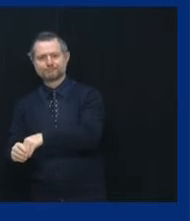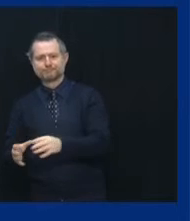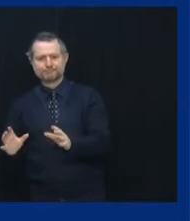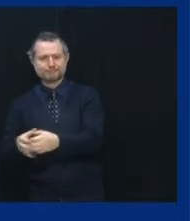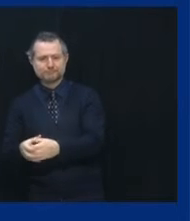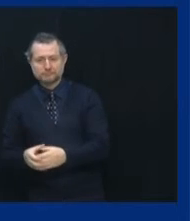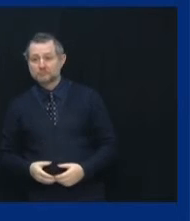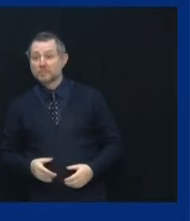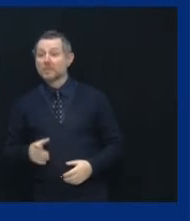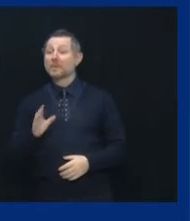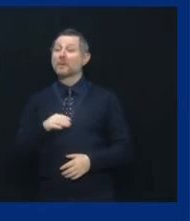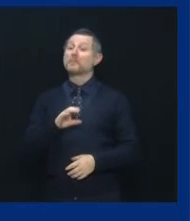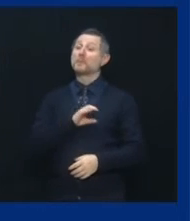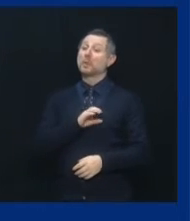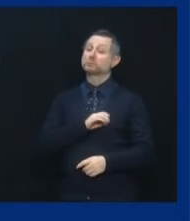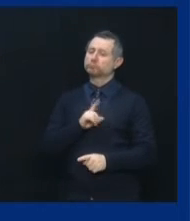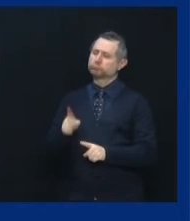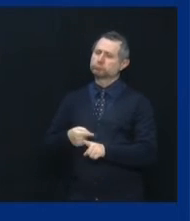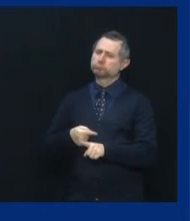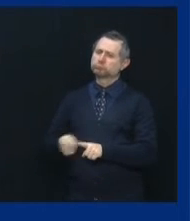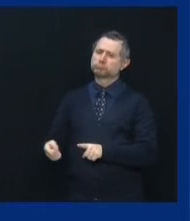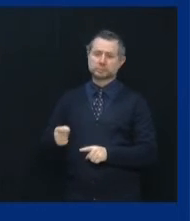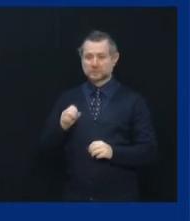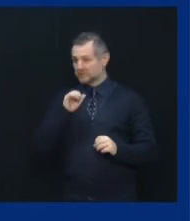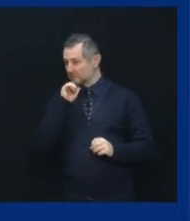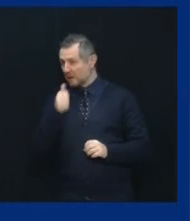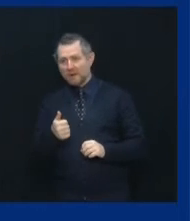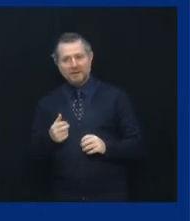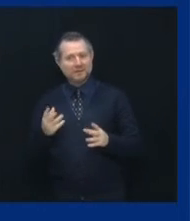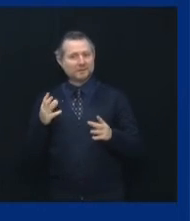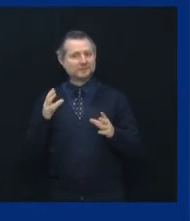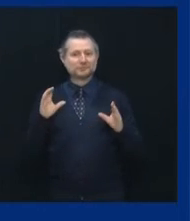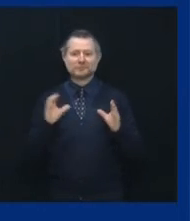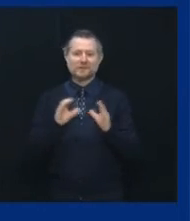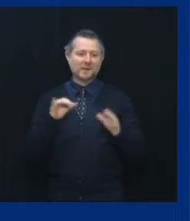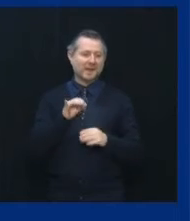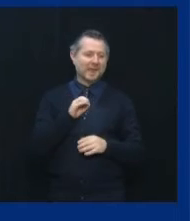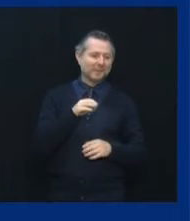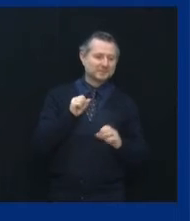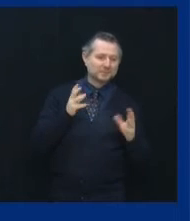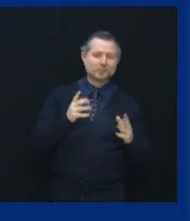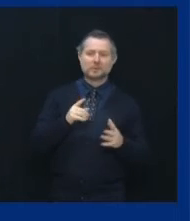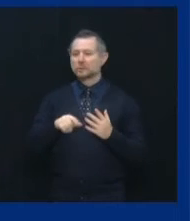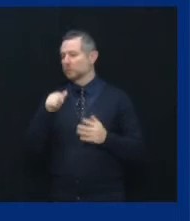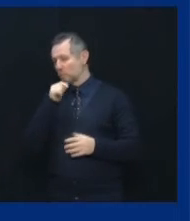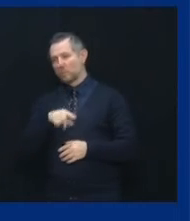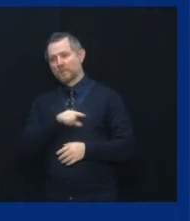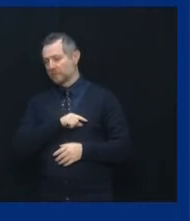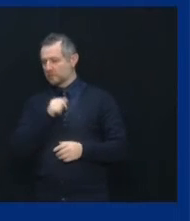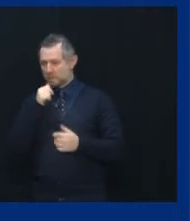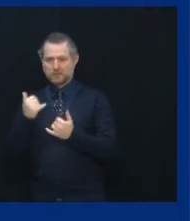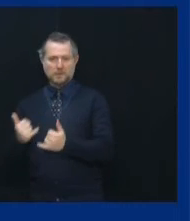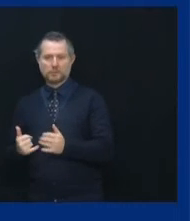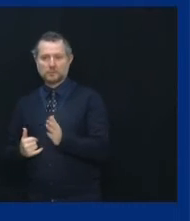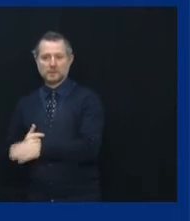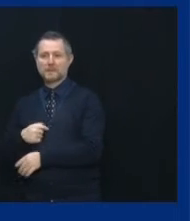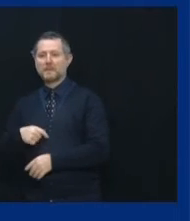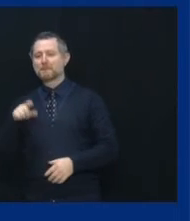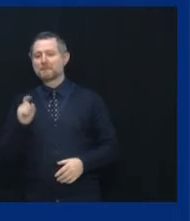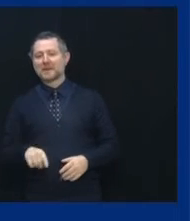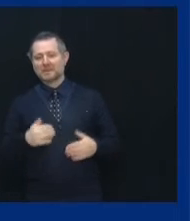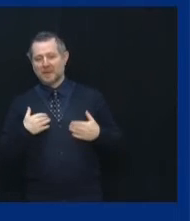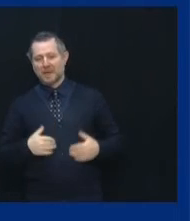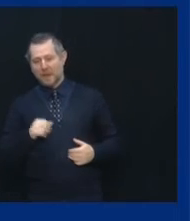Police who are not healthcare workers are not yet eligible. We need to get the healthcare population done